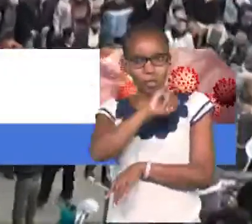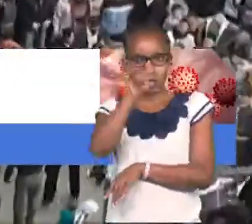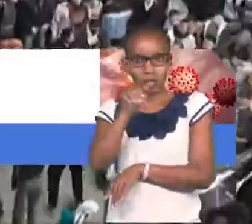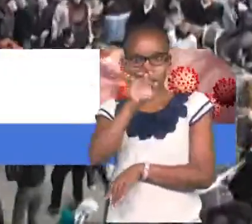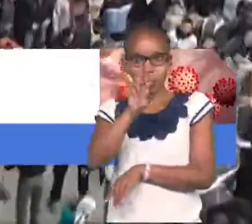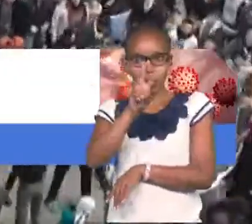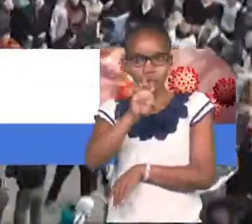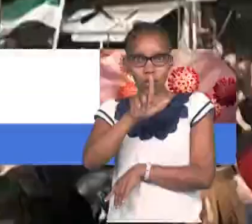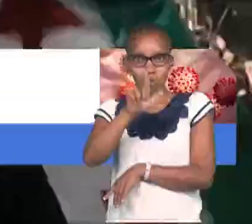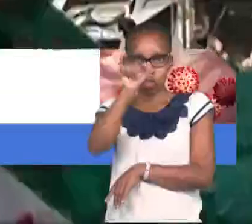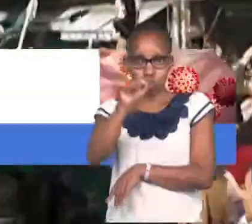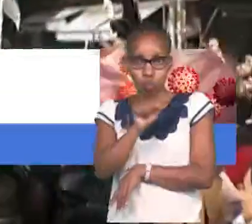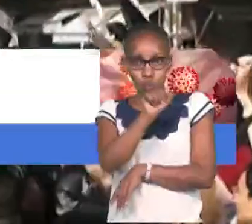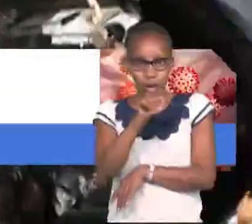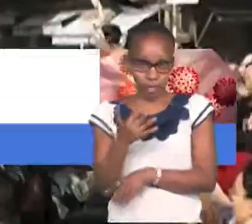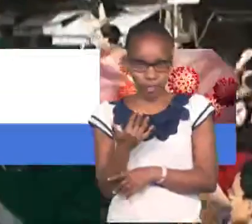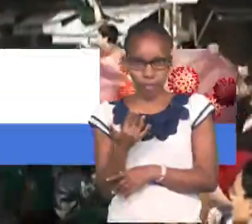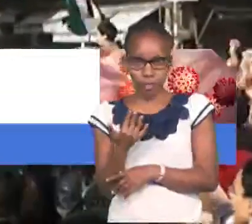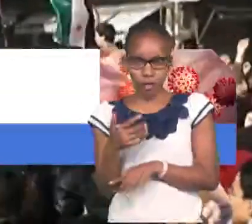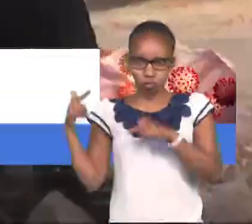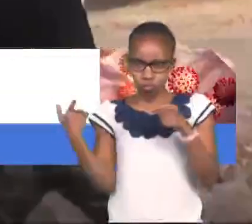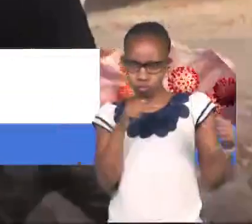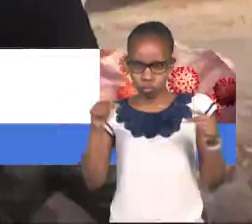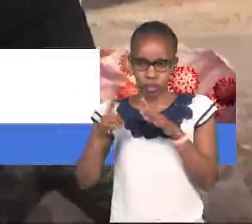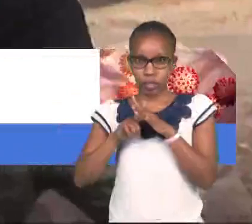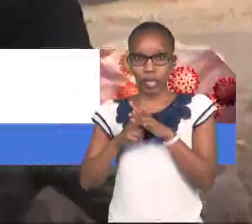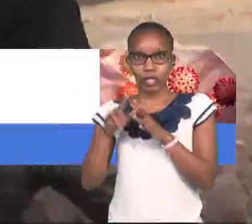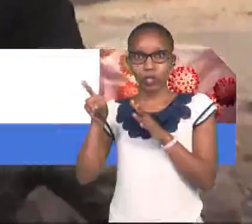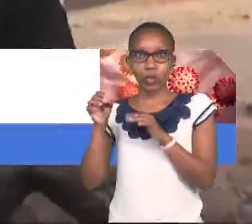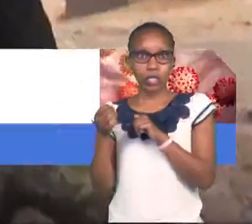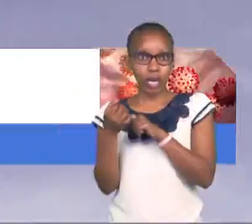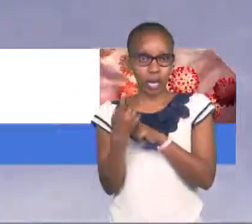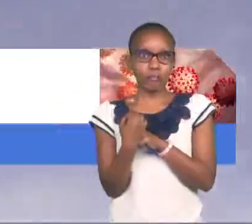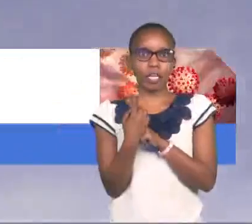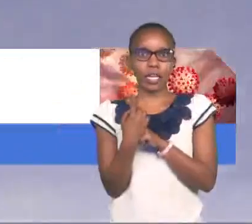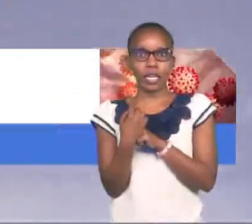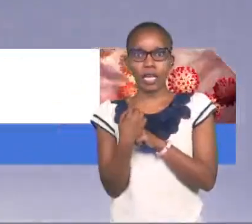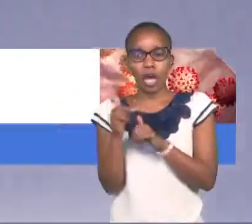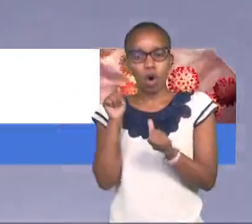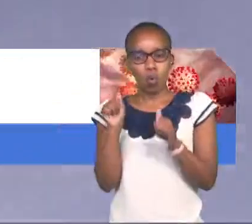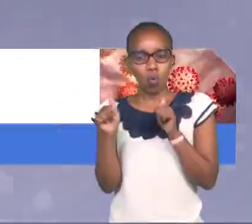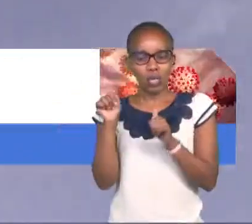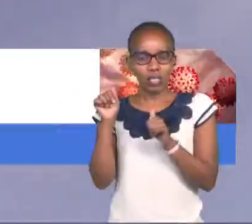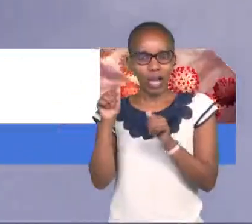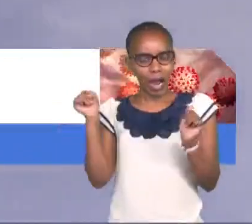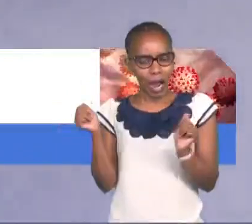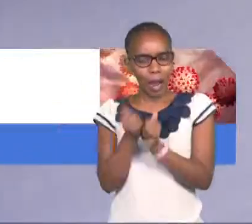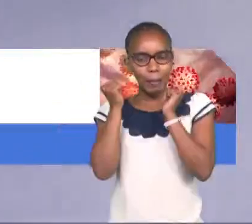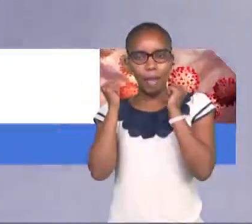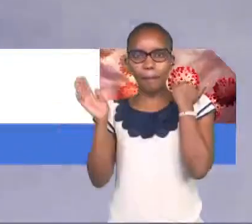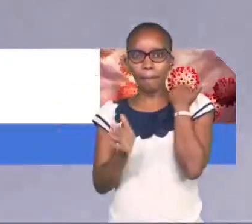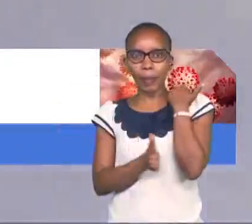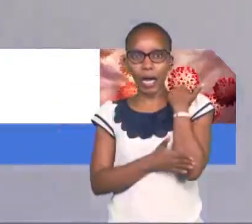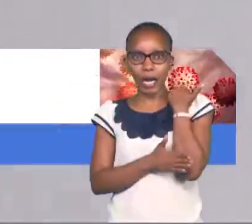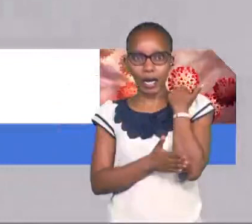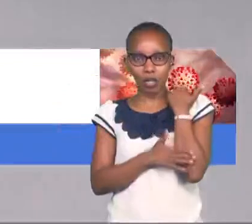ancient civilizations. The conflict that erupted in 2011 is arguably the worst of the 21st century so far